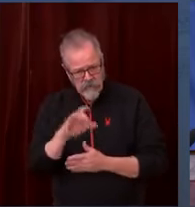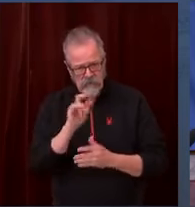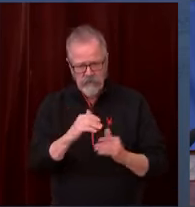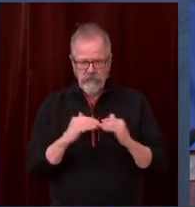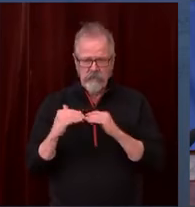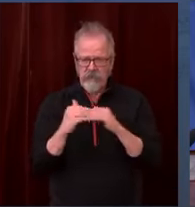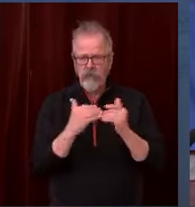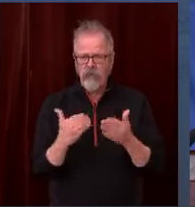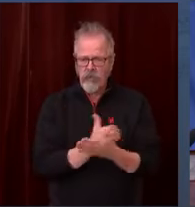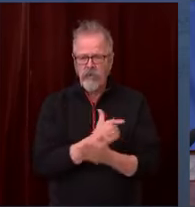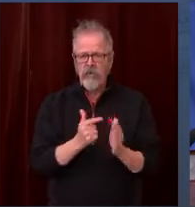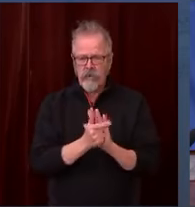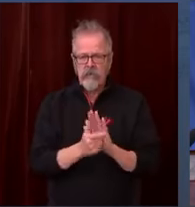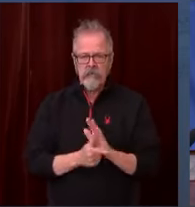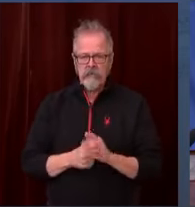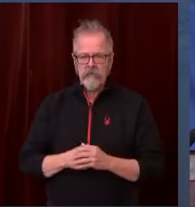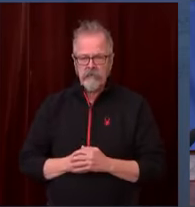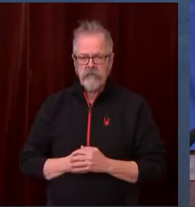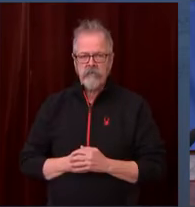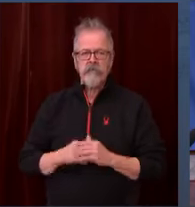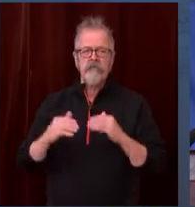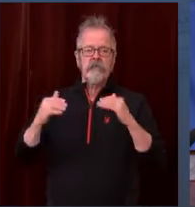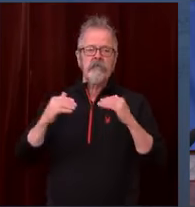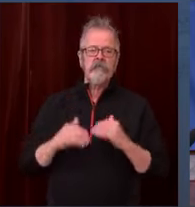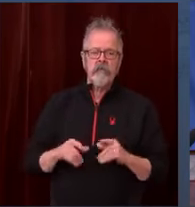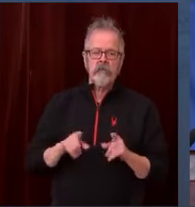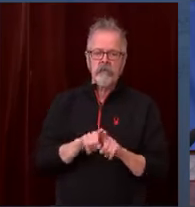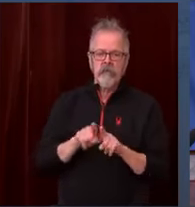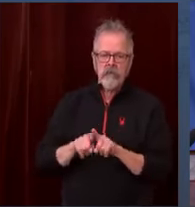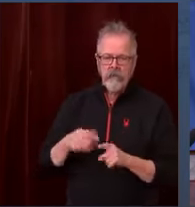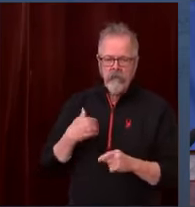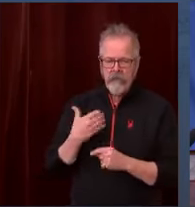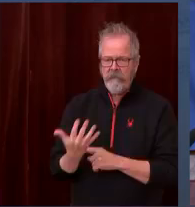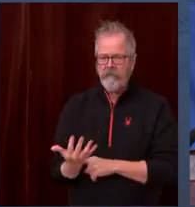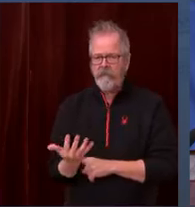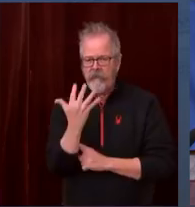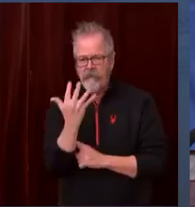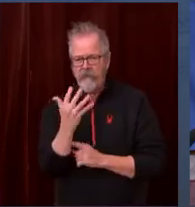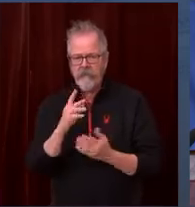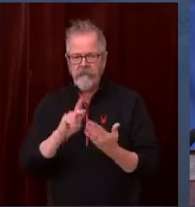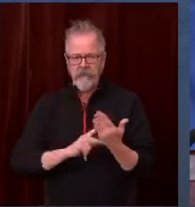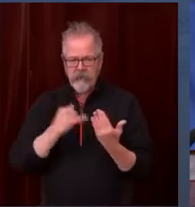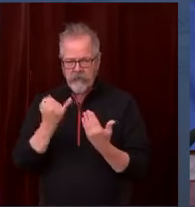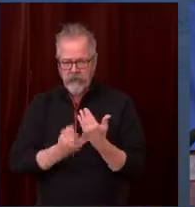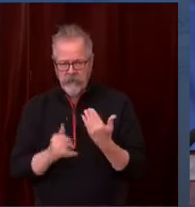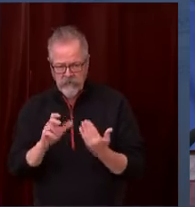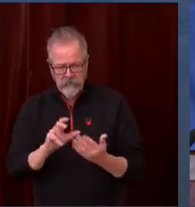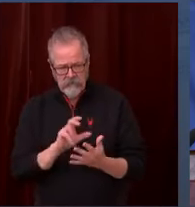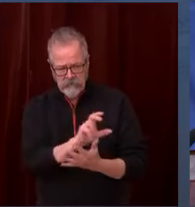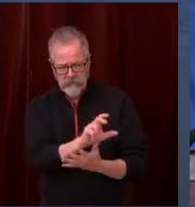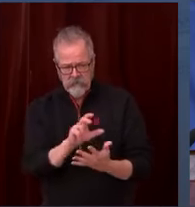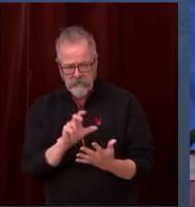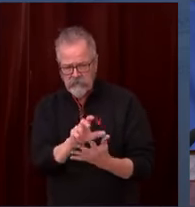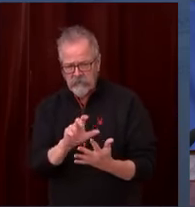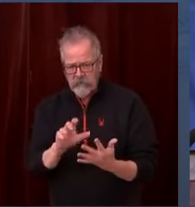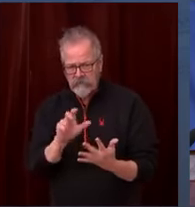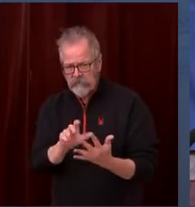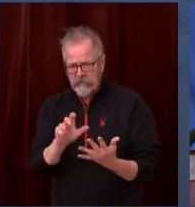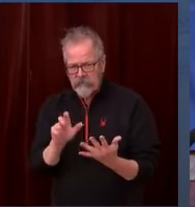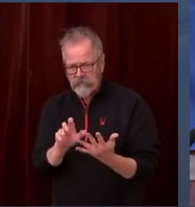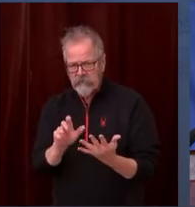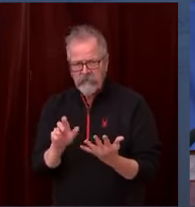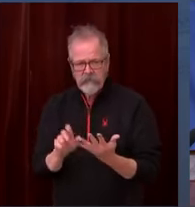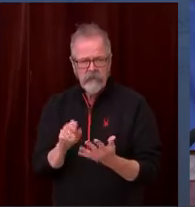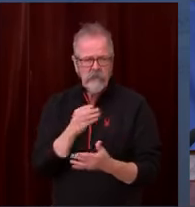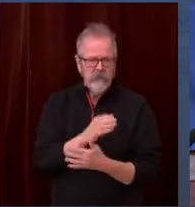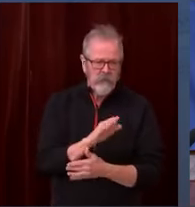the state to support organizations such as food banks, community centers, affordable housing, and recreation in ethnically diverse